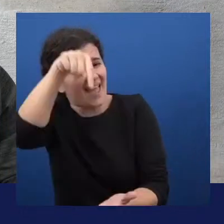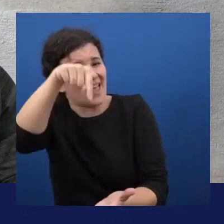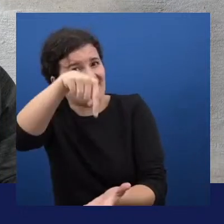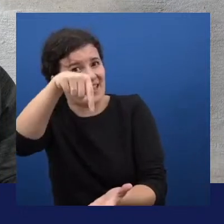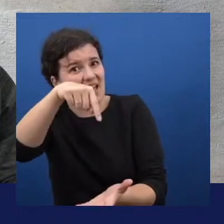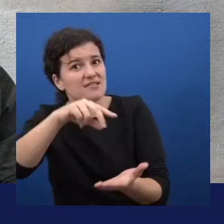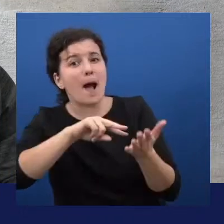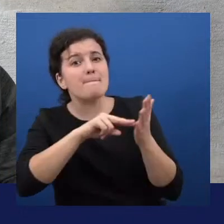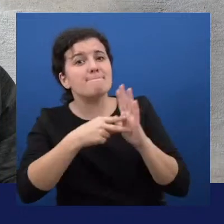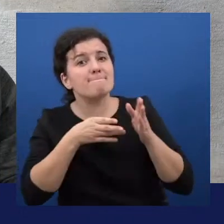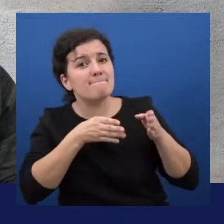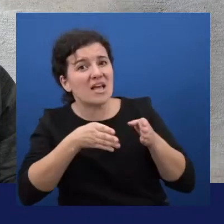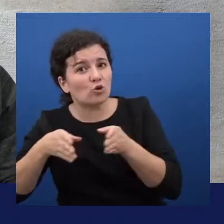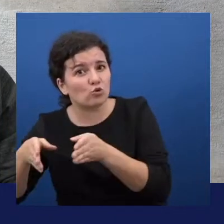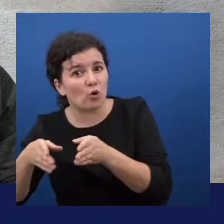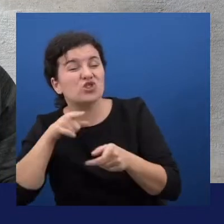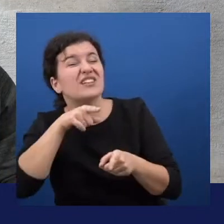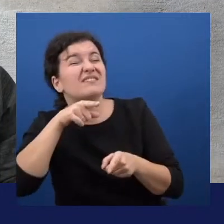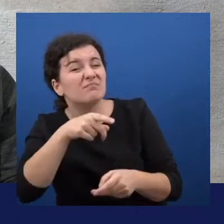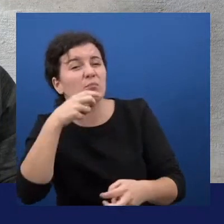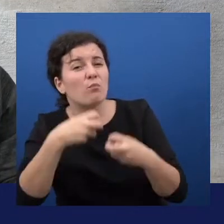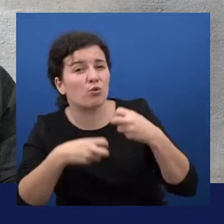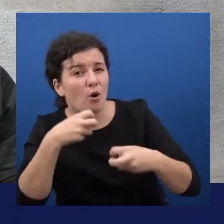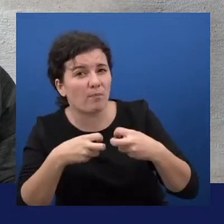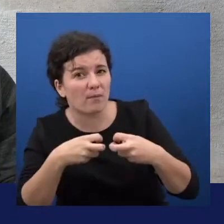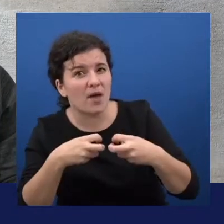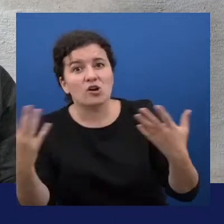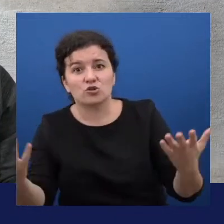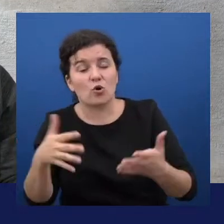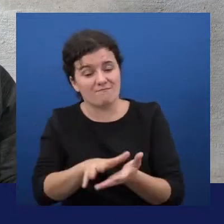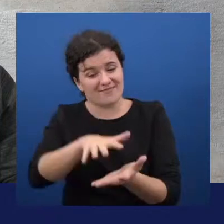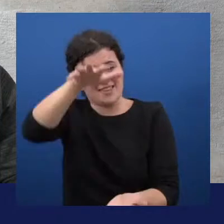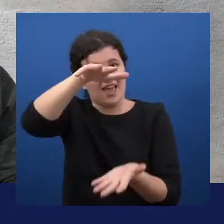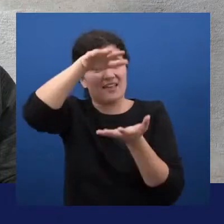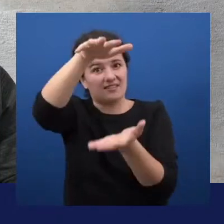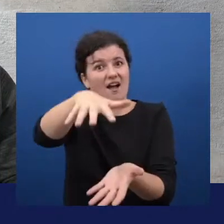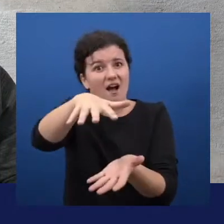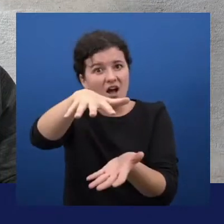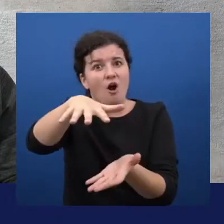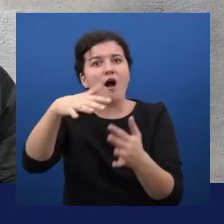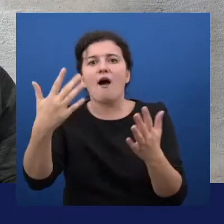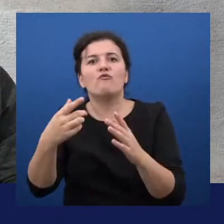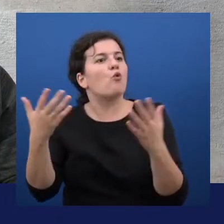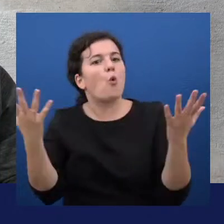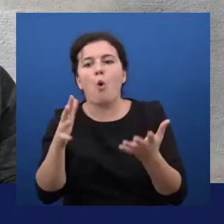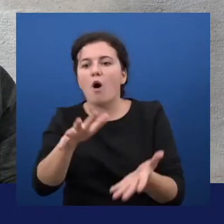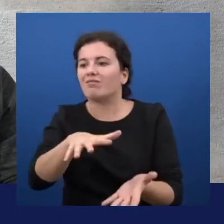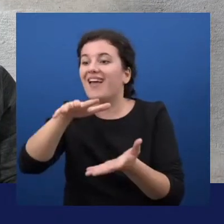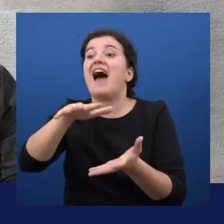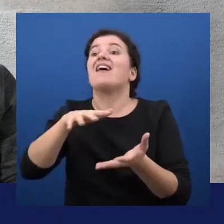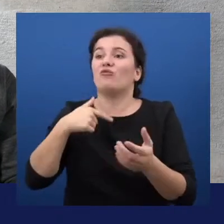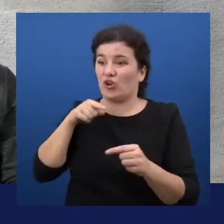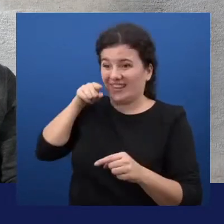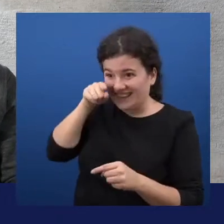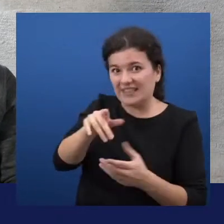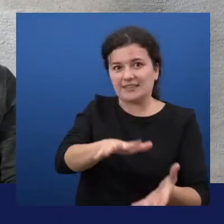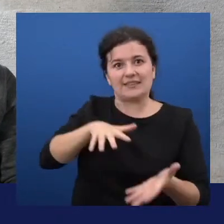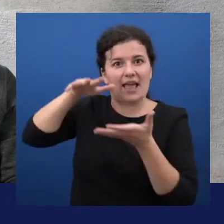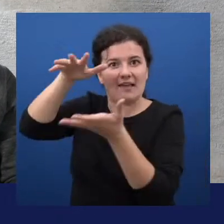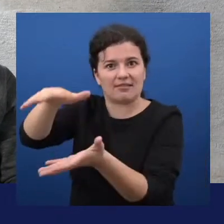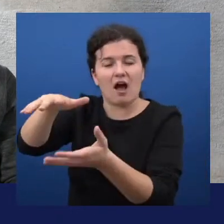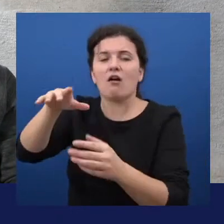your data where you had the intent for. So you cannot just cross-use it without thinking. I